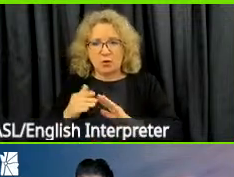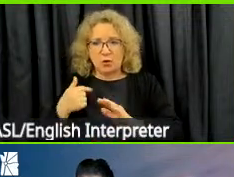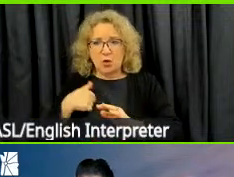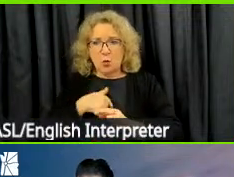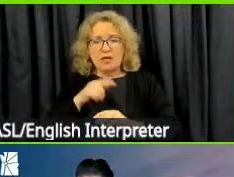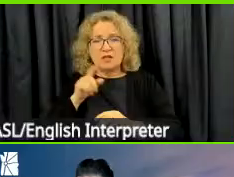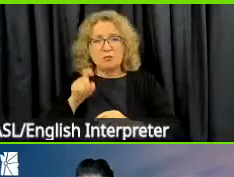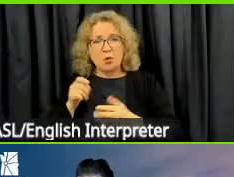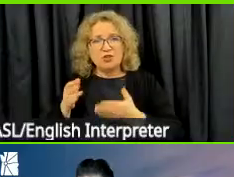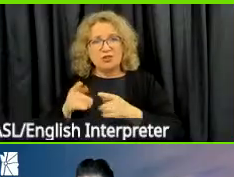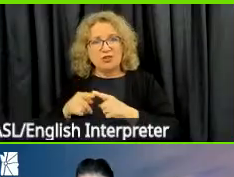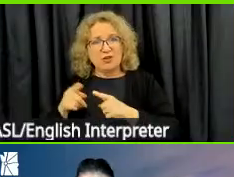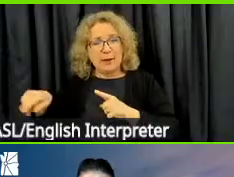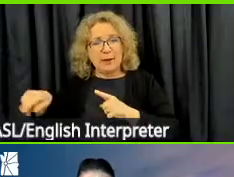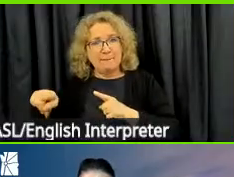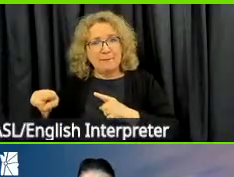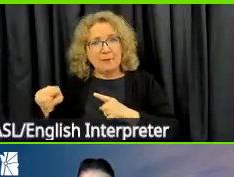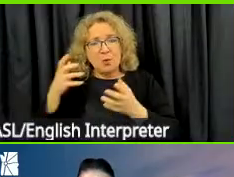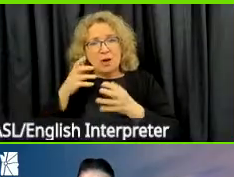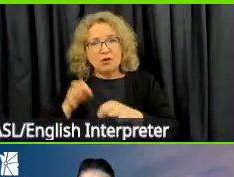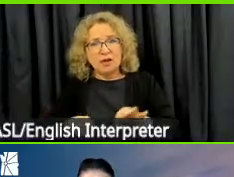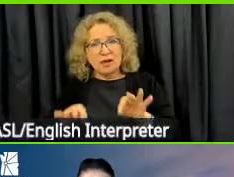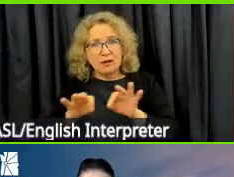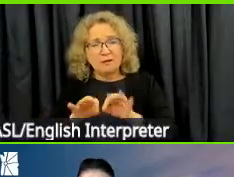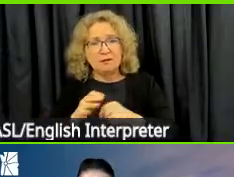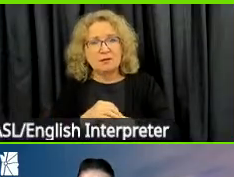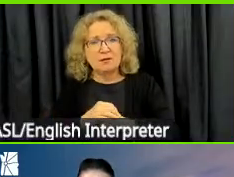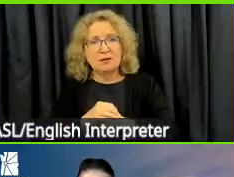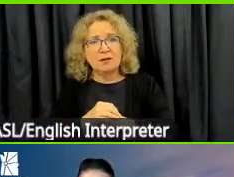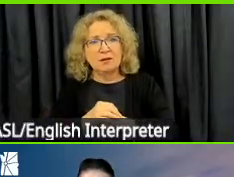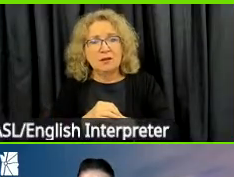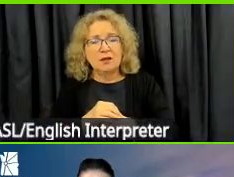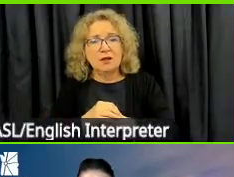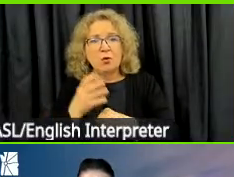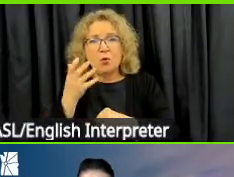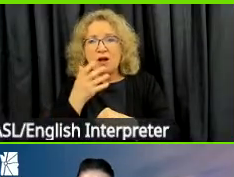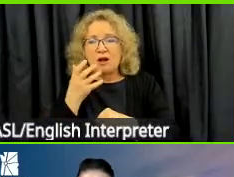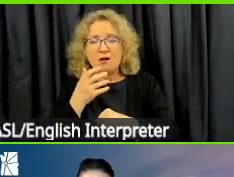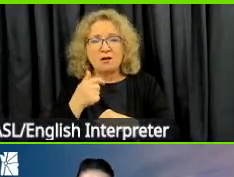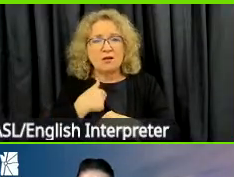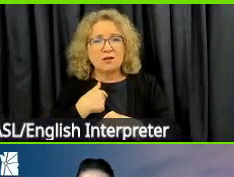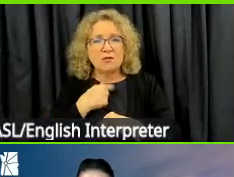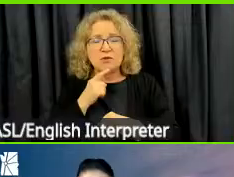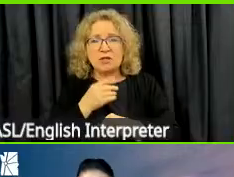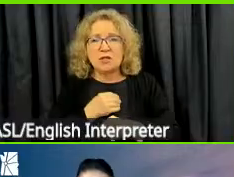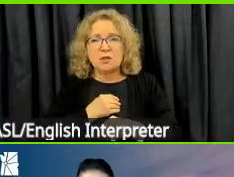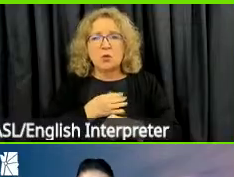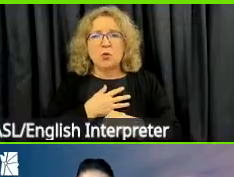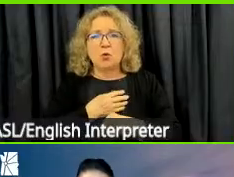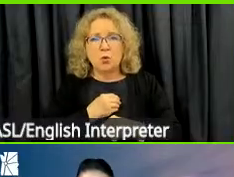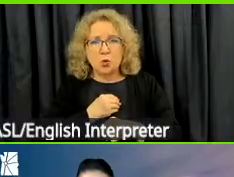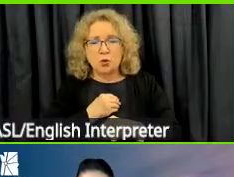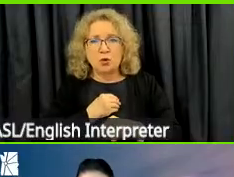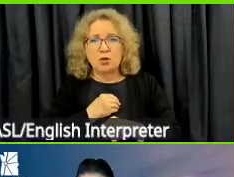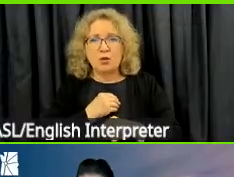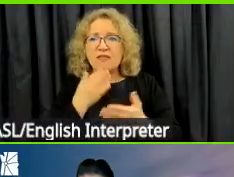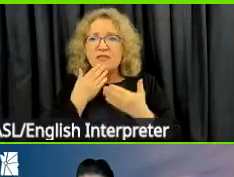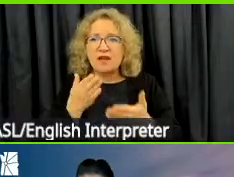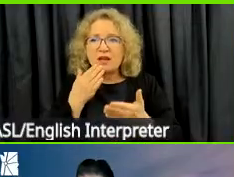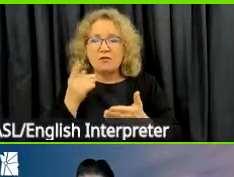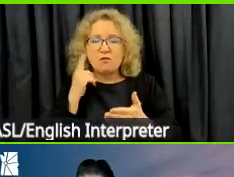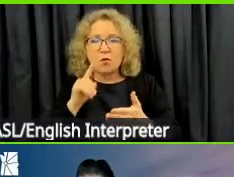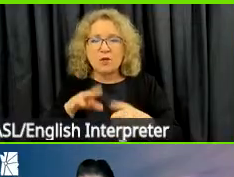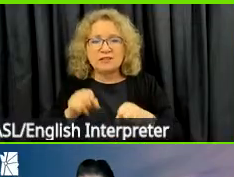from the bottom of my heart, I just want to say thank you so much for taking time out of your busy days and